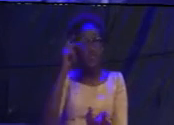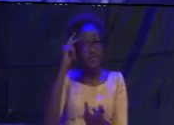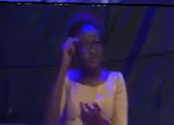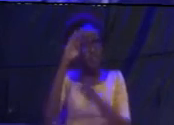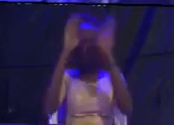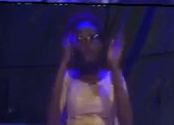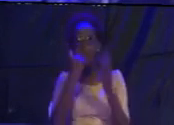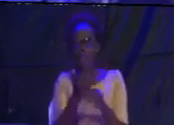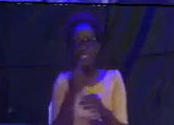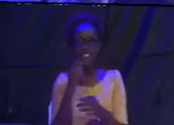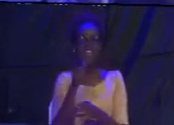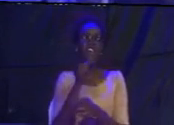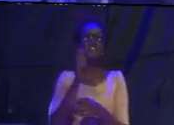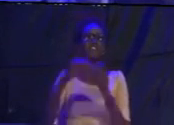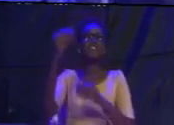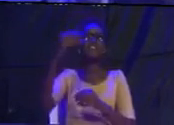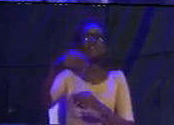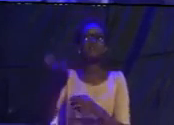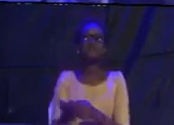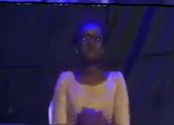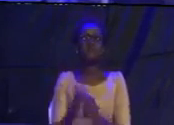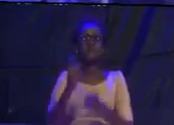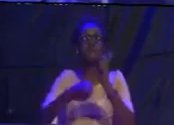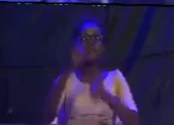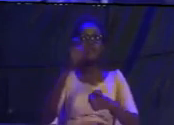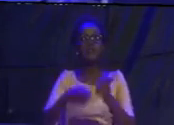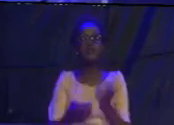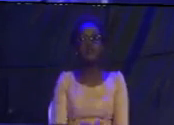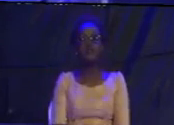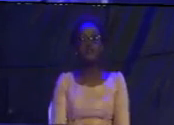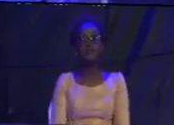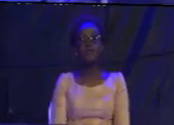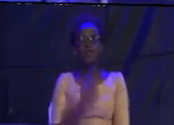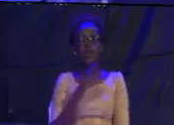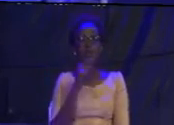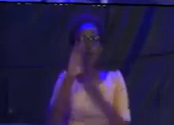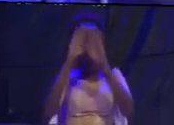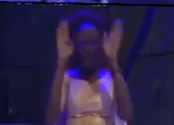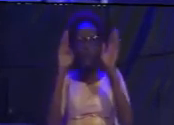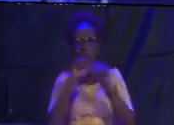snakes. Everything they can't understand, they claim this is witchcraft.